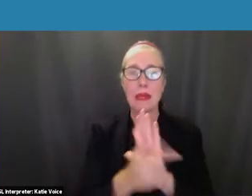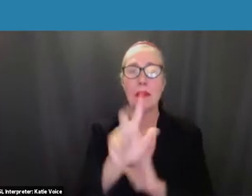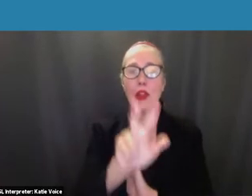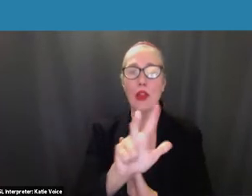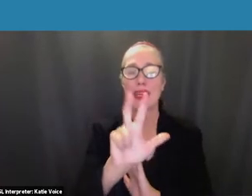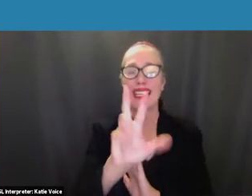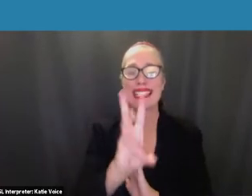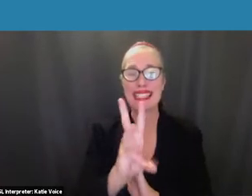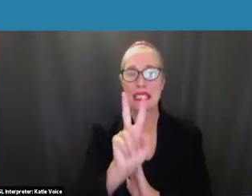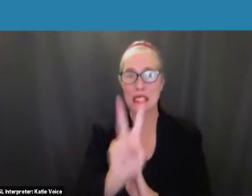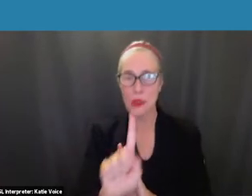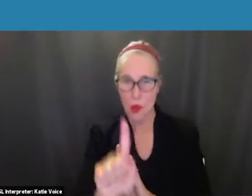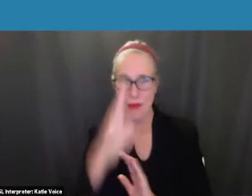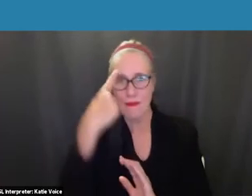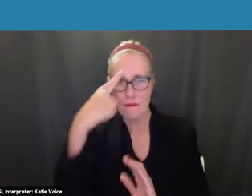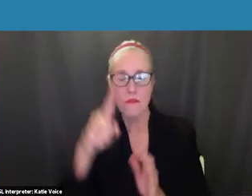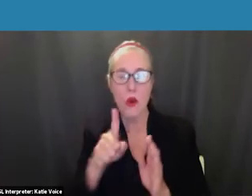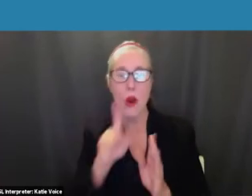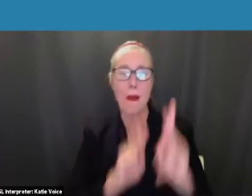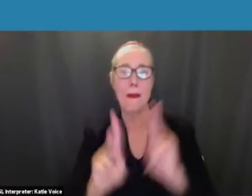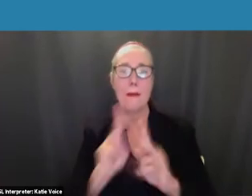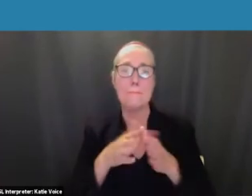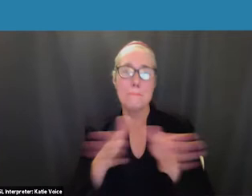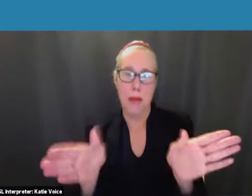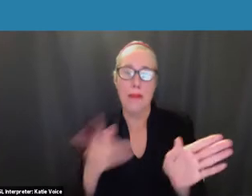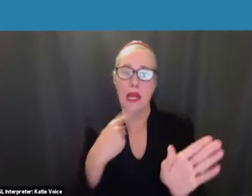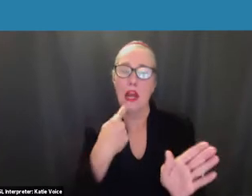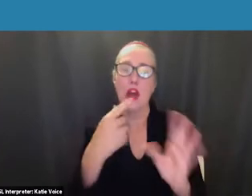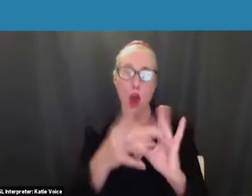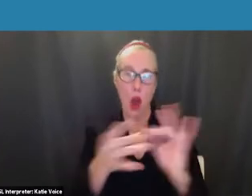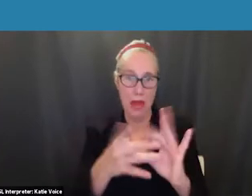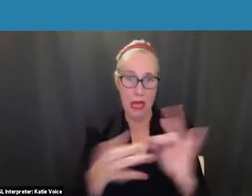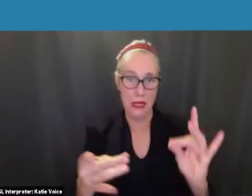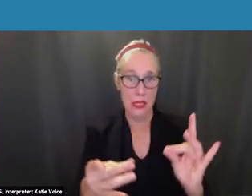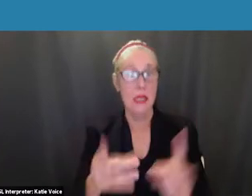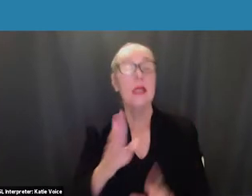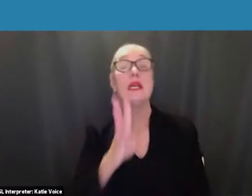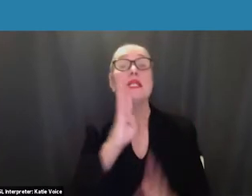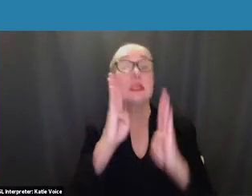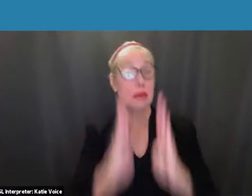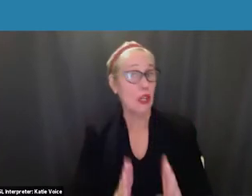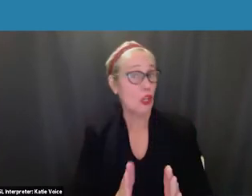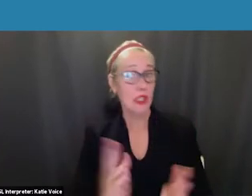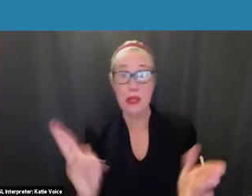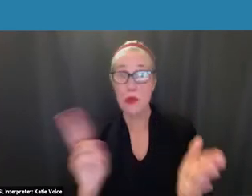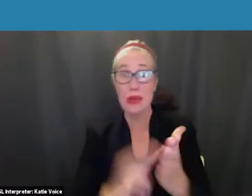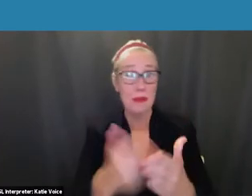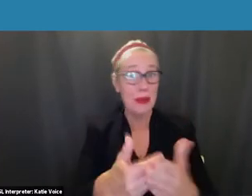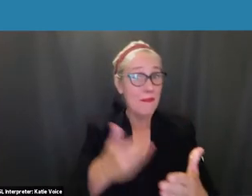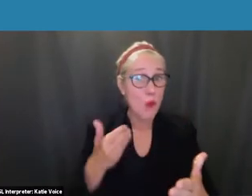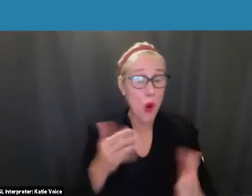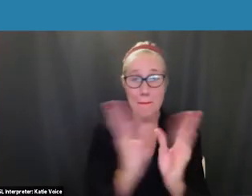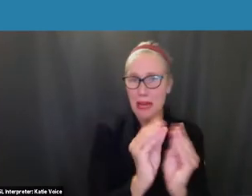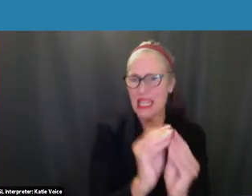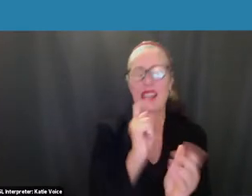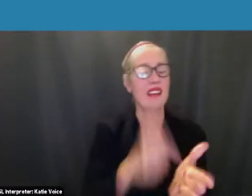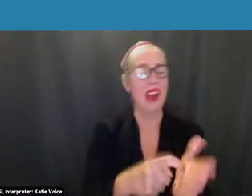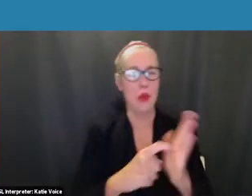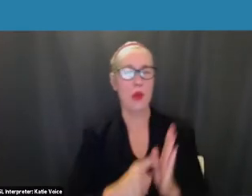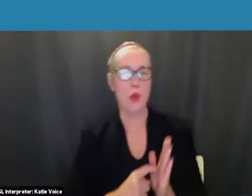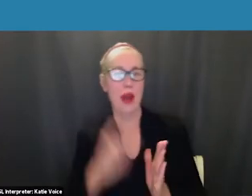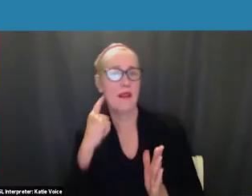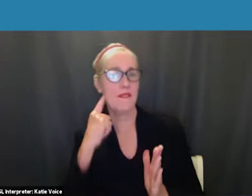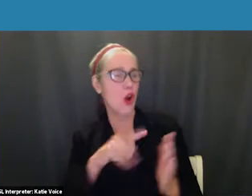to public comment as i mentioned public speakers no longer need to pre-register to address items on the agenda